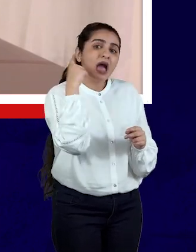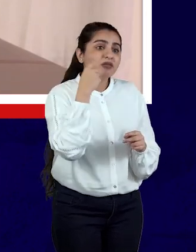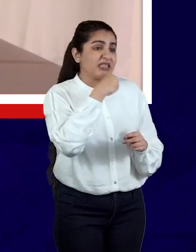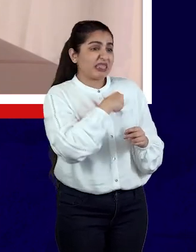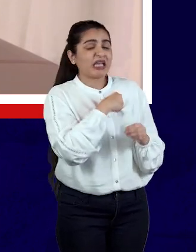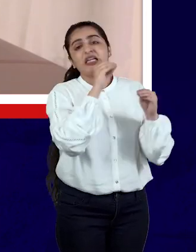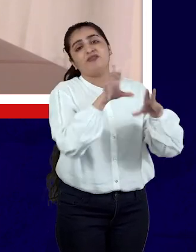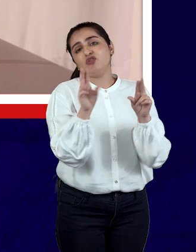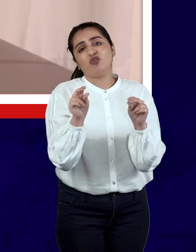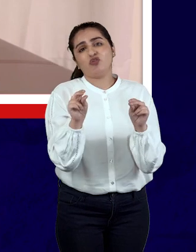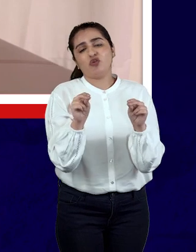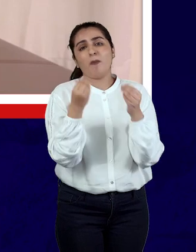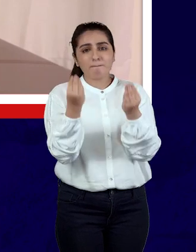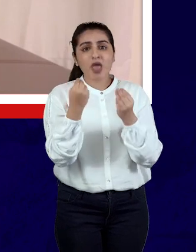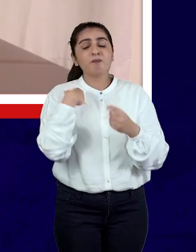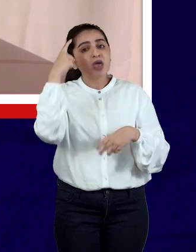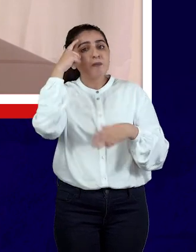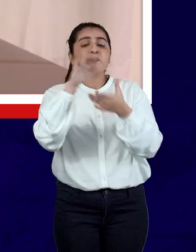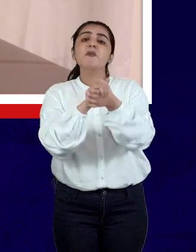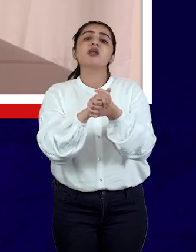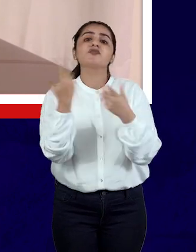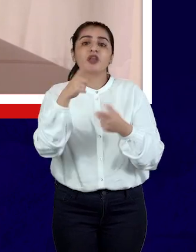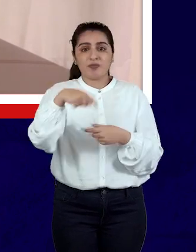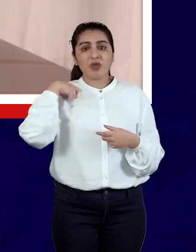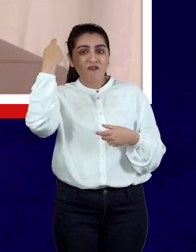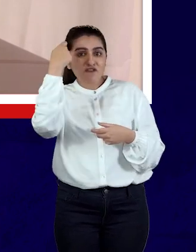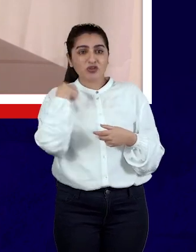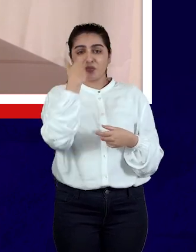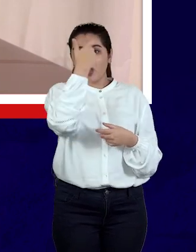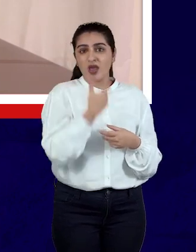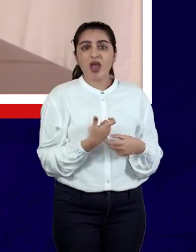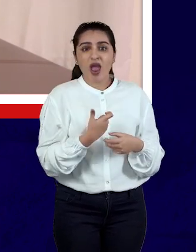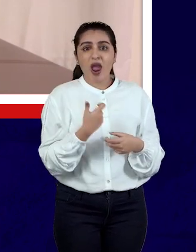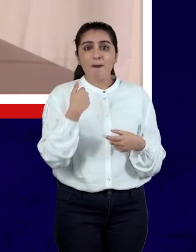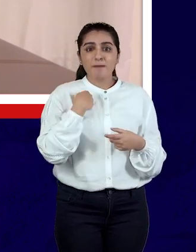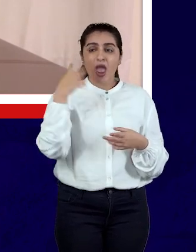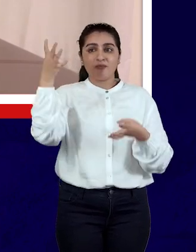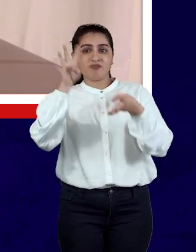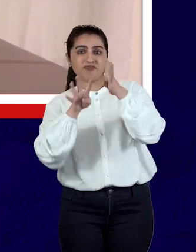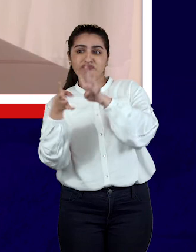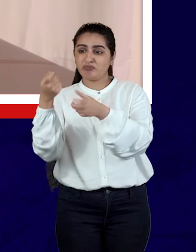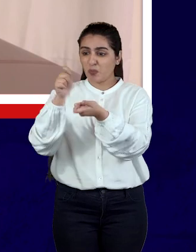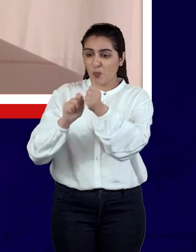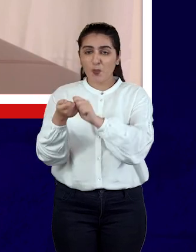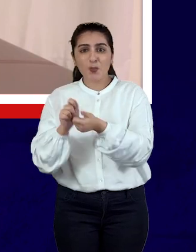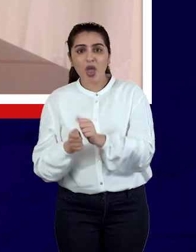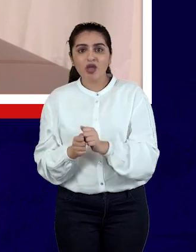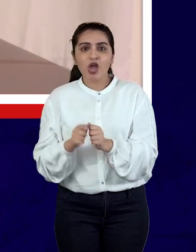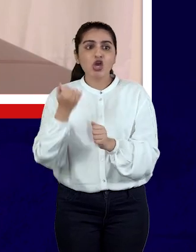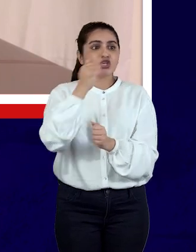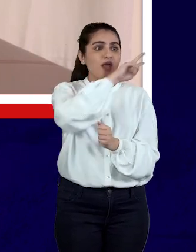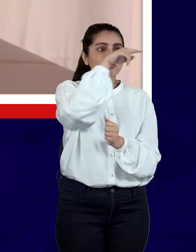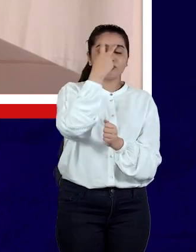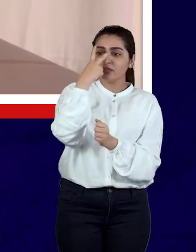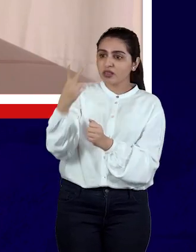And I firmly believe this. I believe that my video of me braiding someone's hair may help another